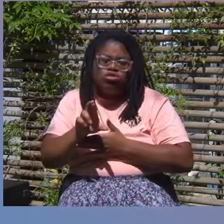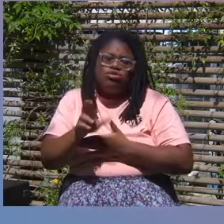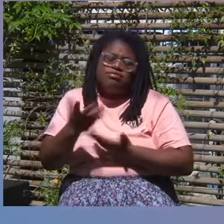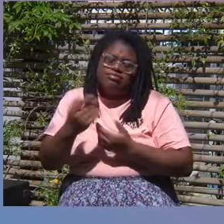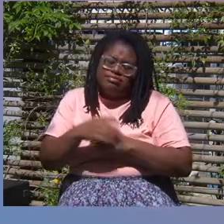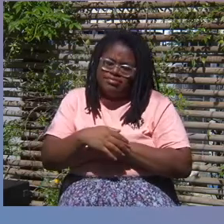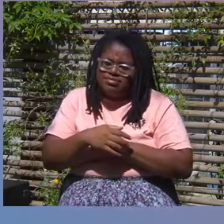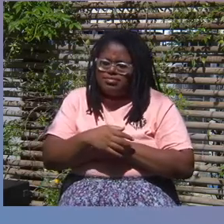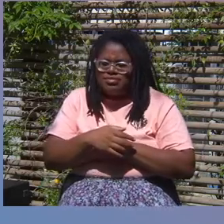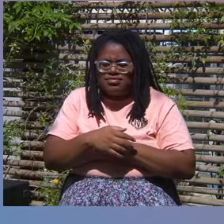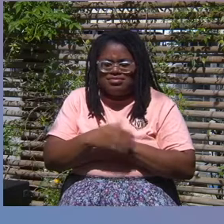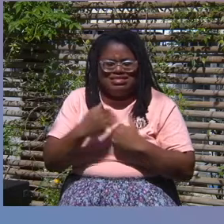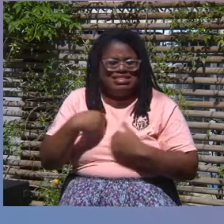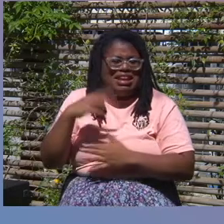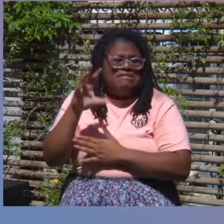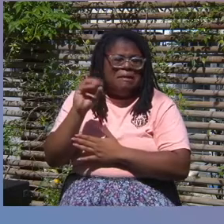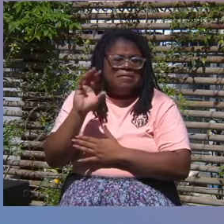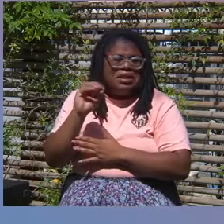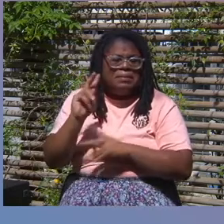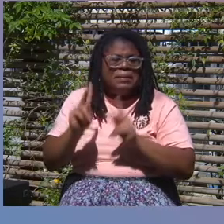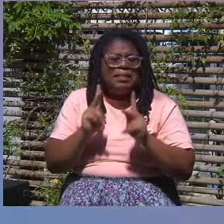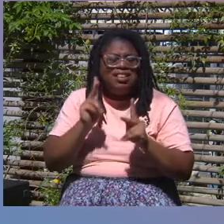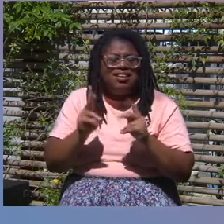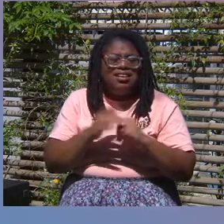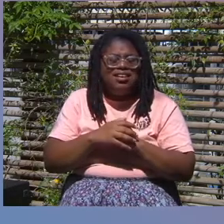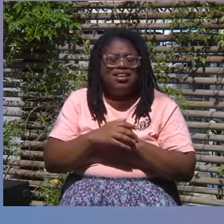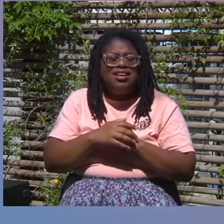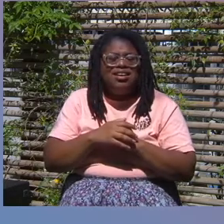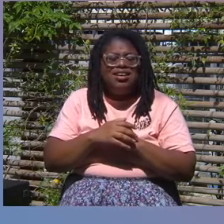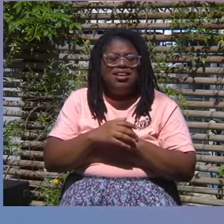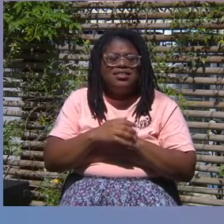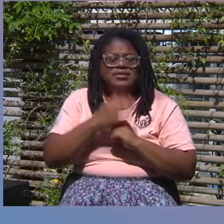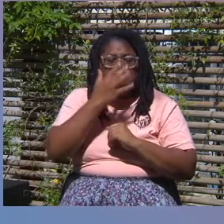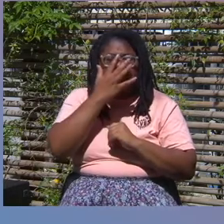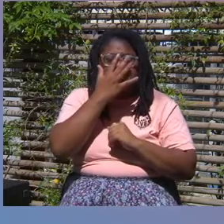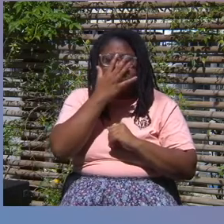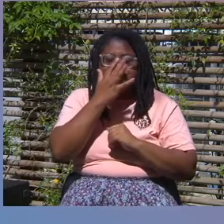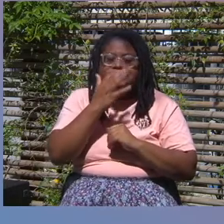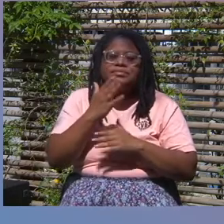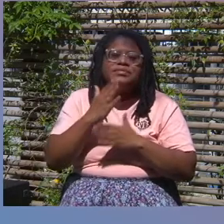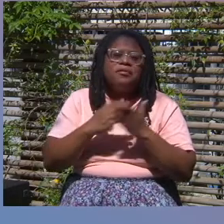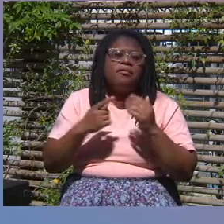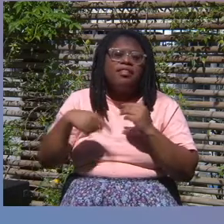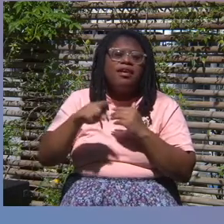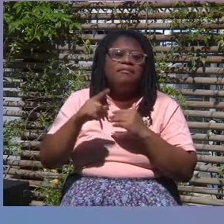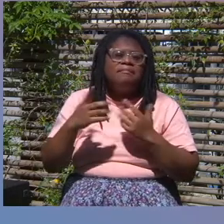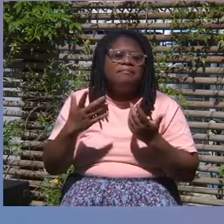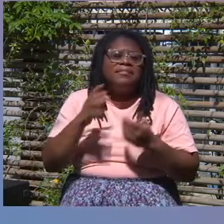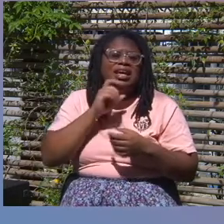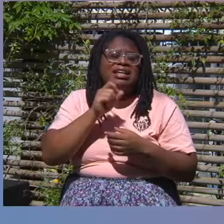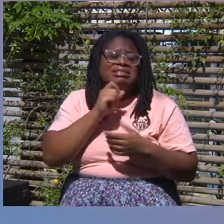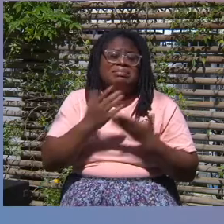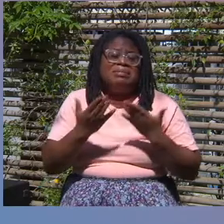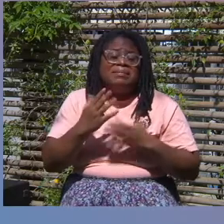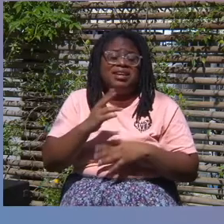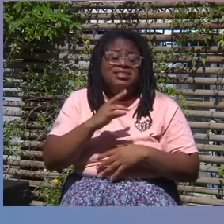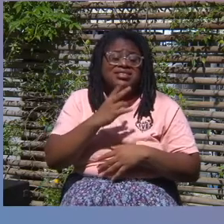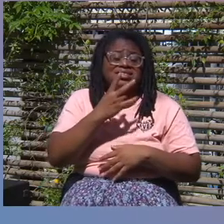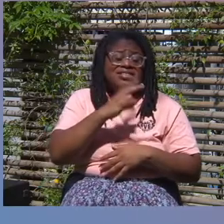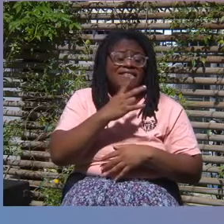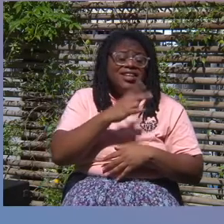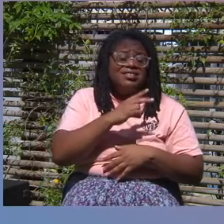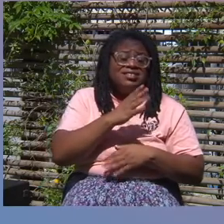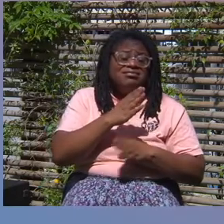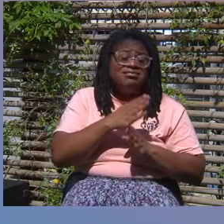like 50 people who, some of them from the age of maybe 17